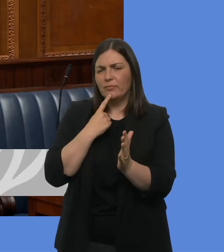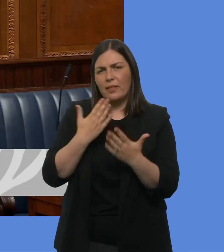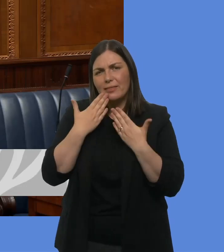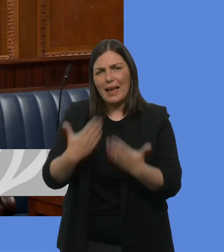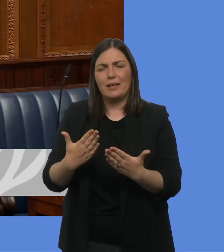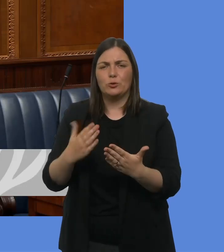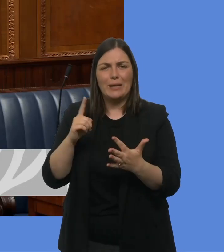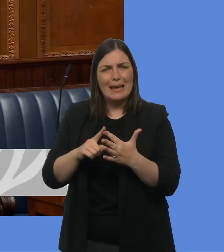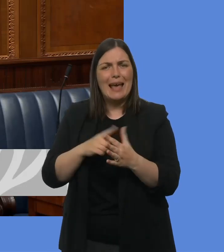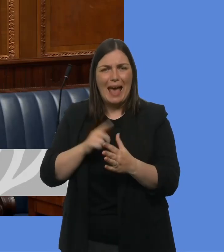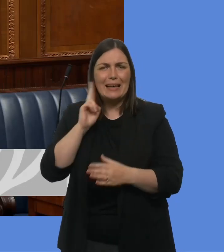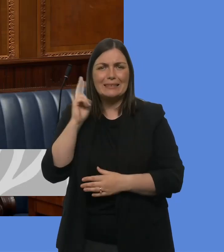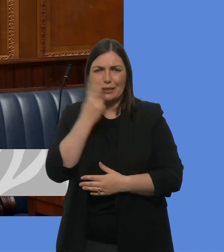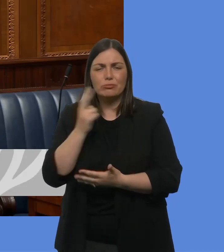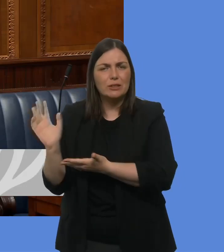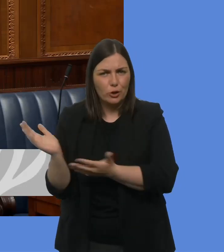also stressed the